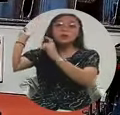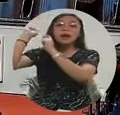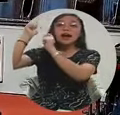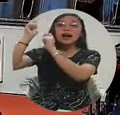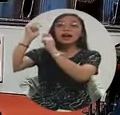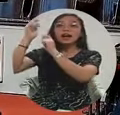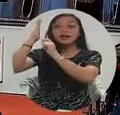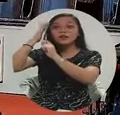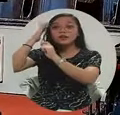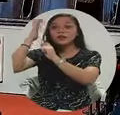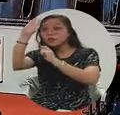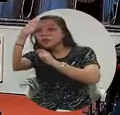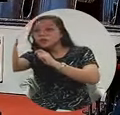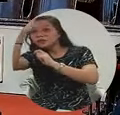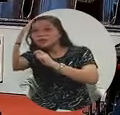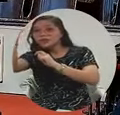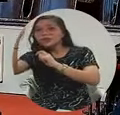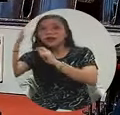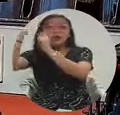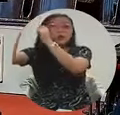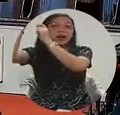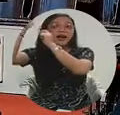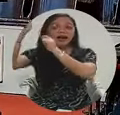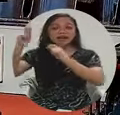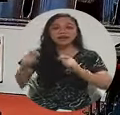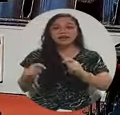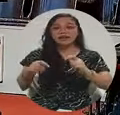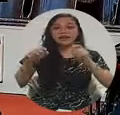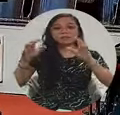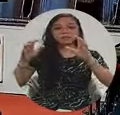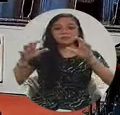mananggiti. Ang pilot.